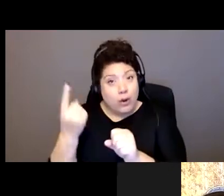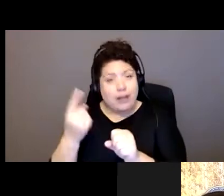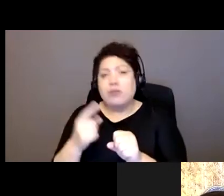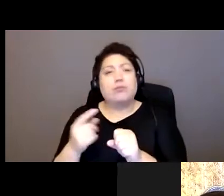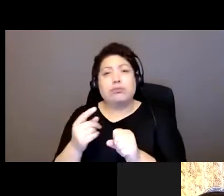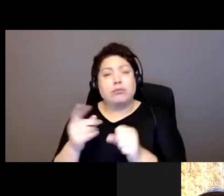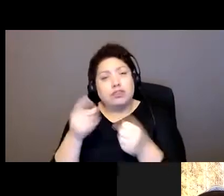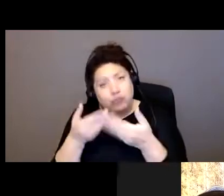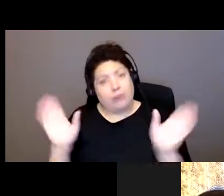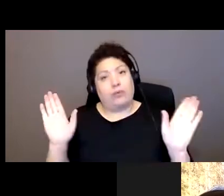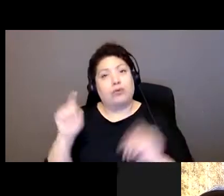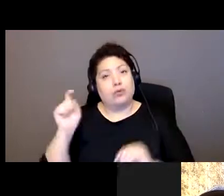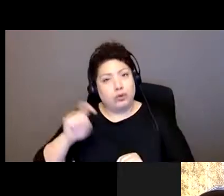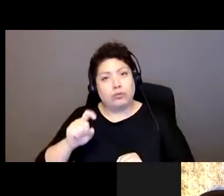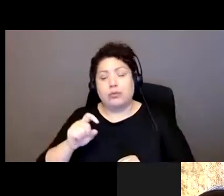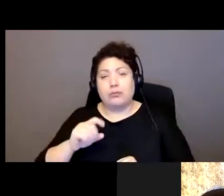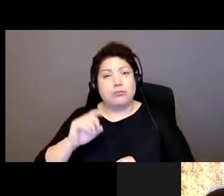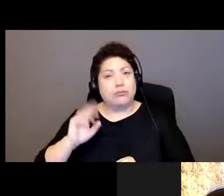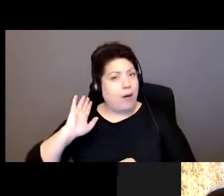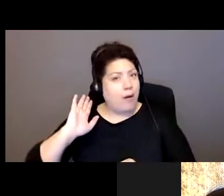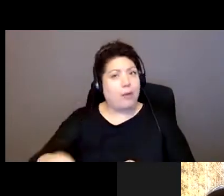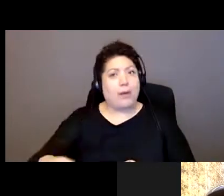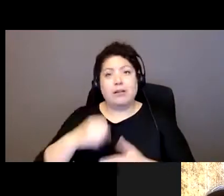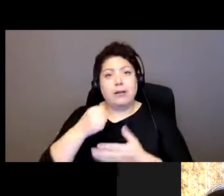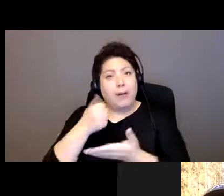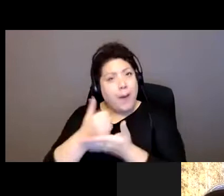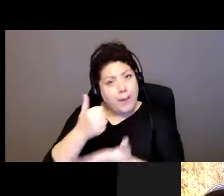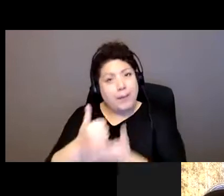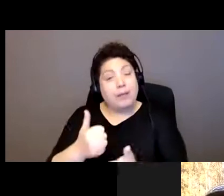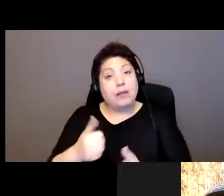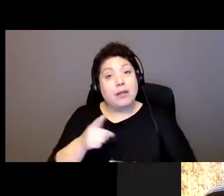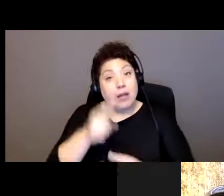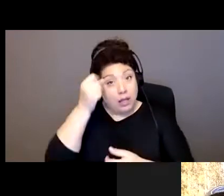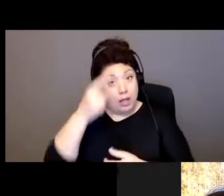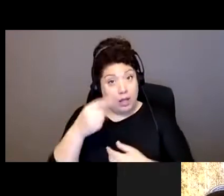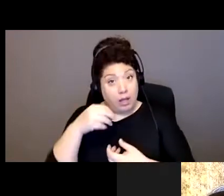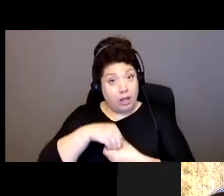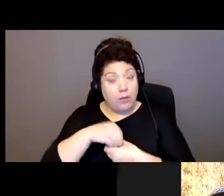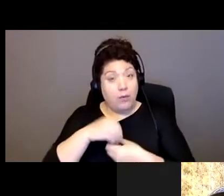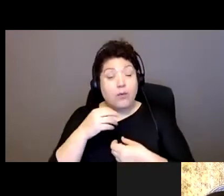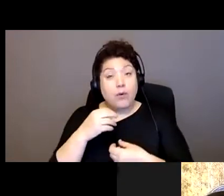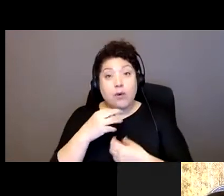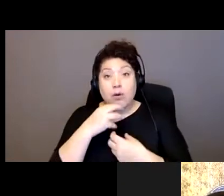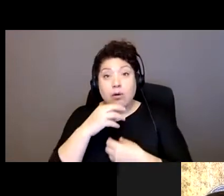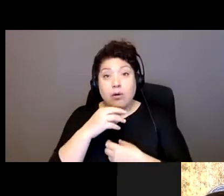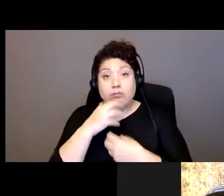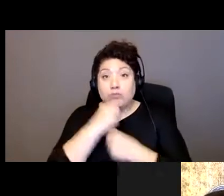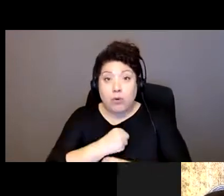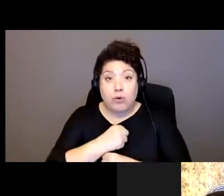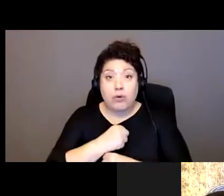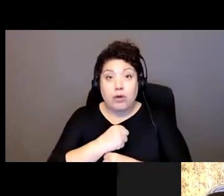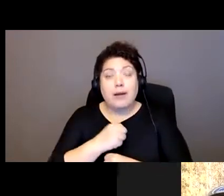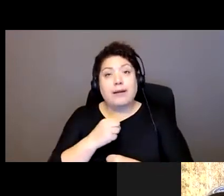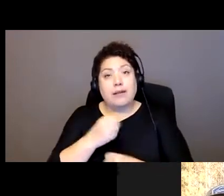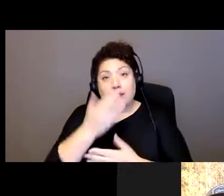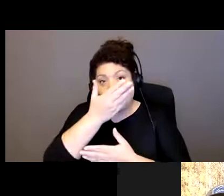those things, yeah, it just needs to be reminded. They're not lost. There just needs to be a reminder sometimes that's, for me, that's